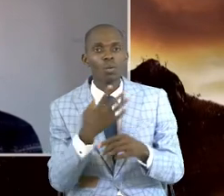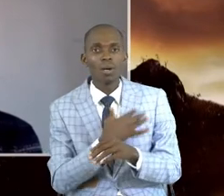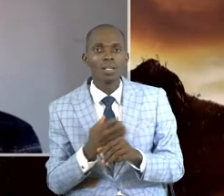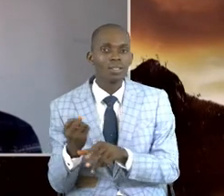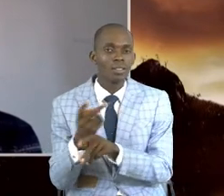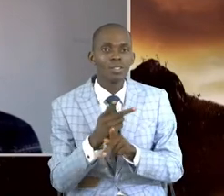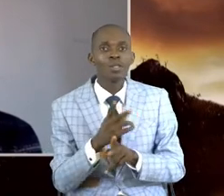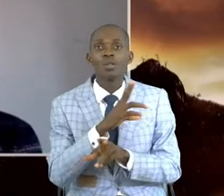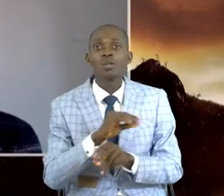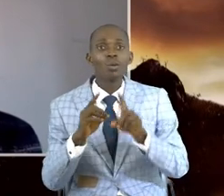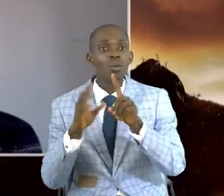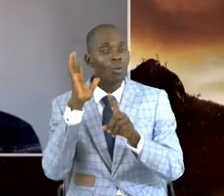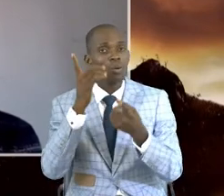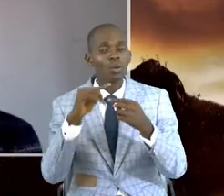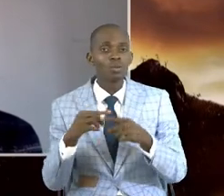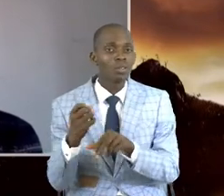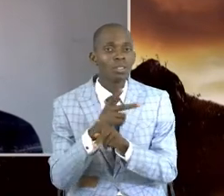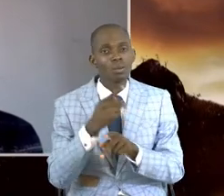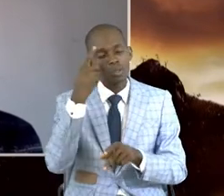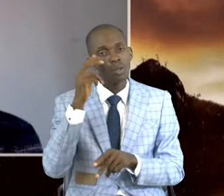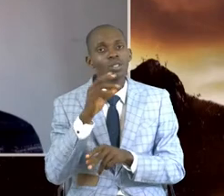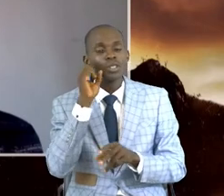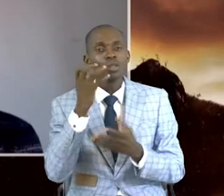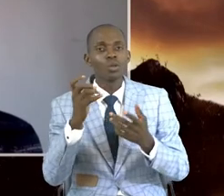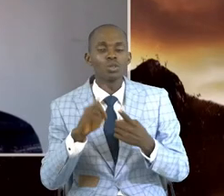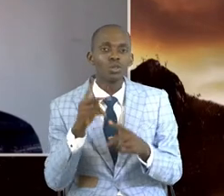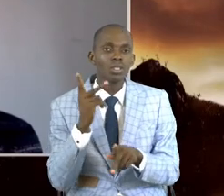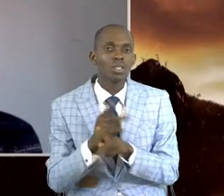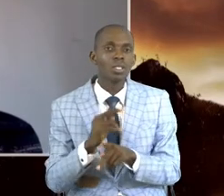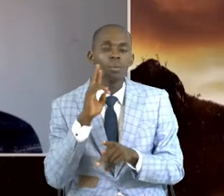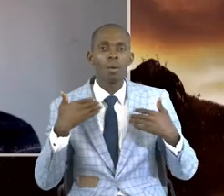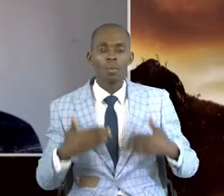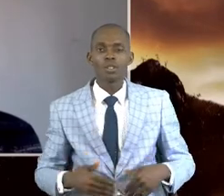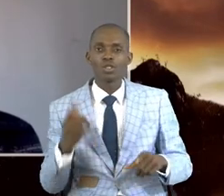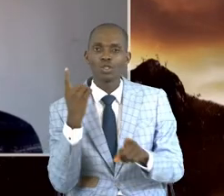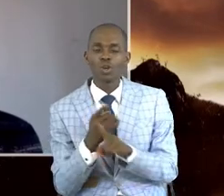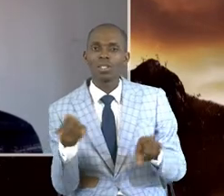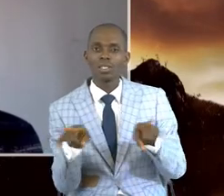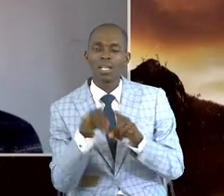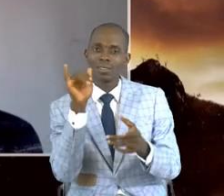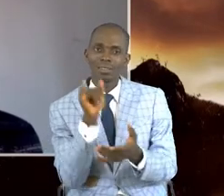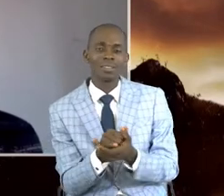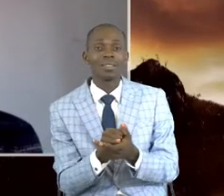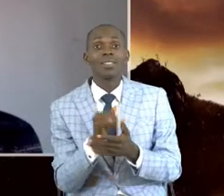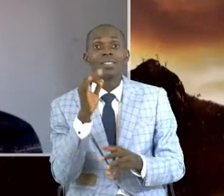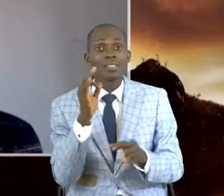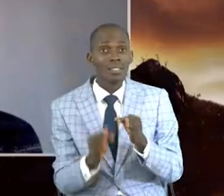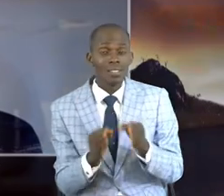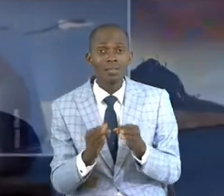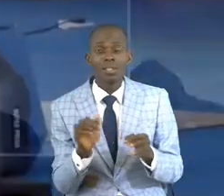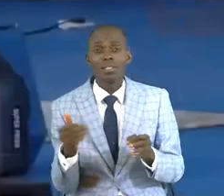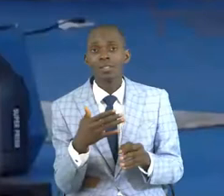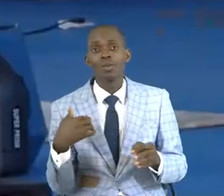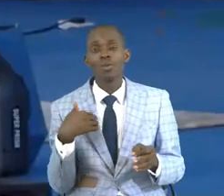nobody, because she wants to keep her body just like that. It's the same thing. Anything in our lives that we have, a